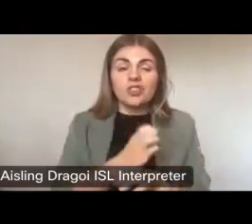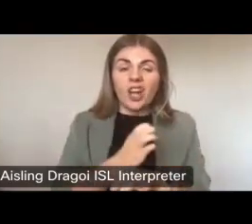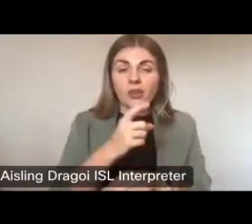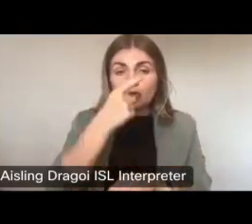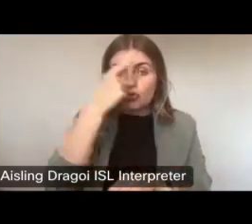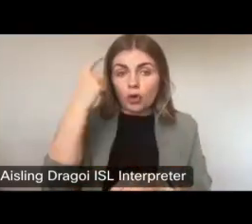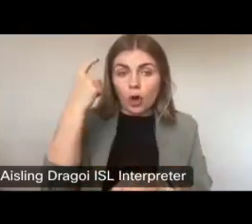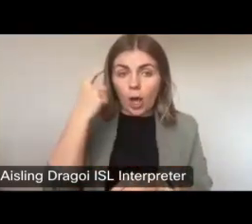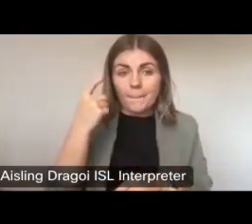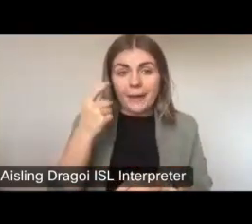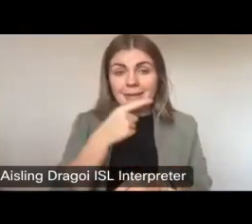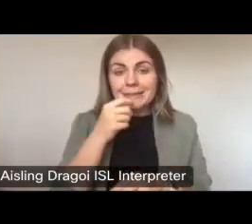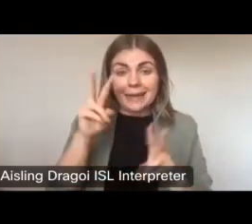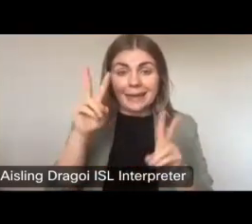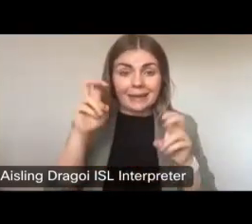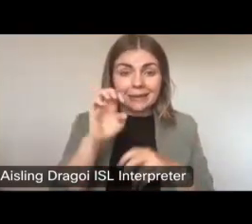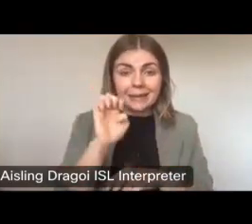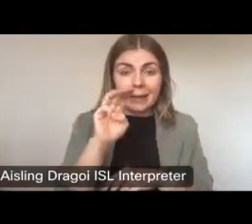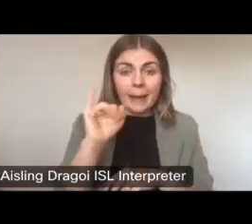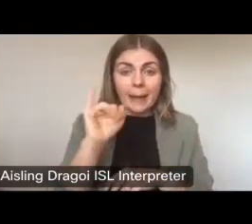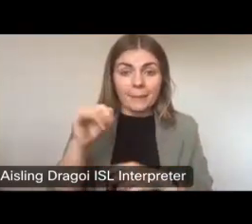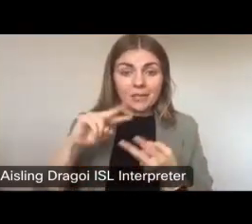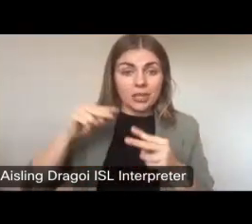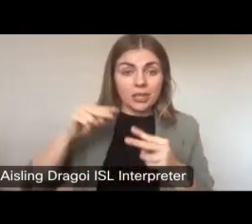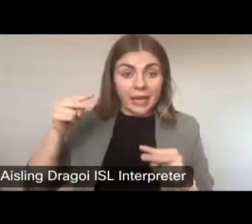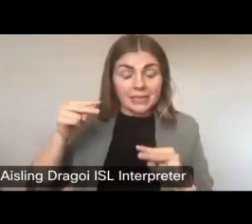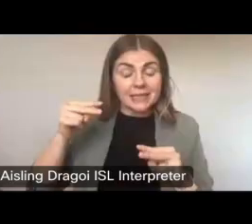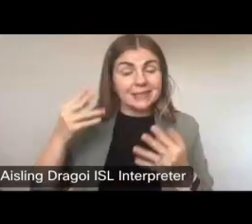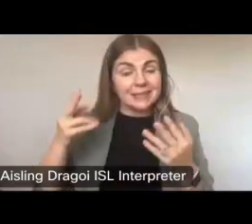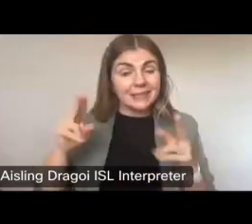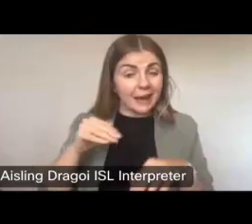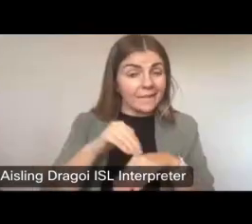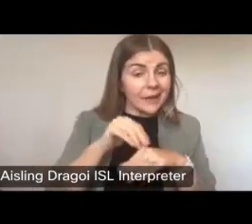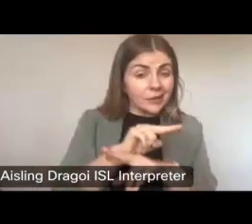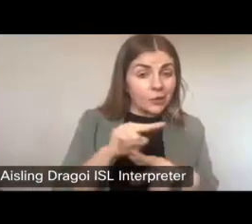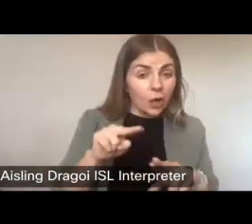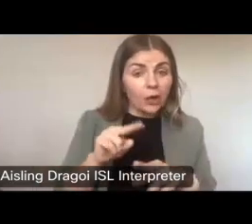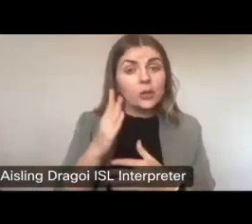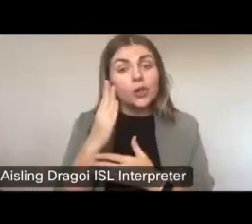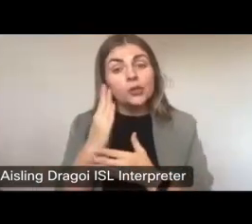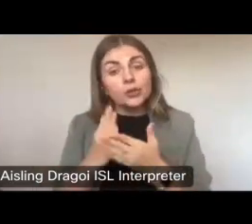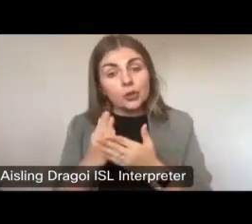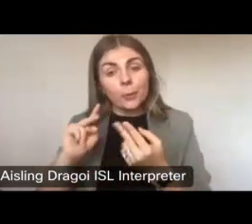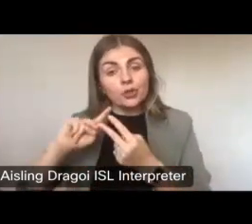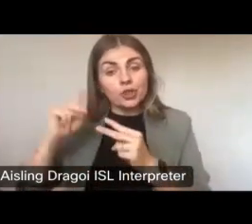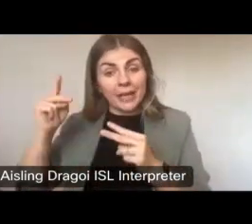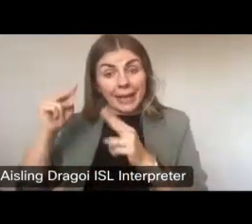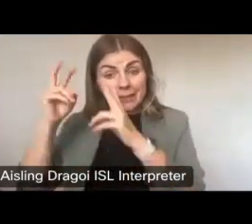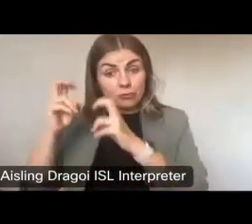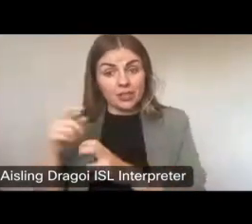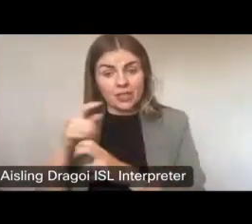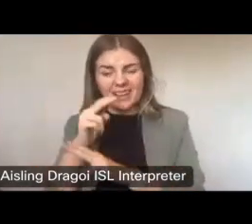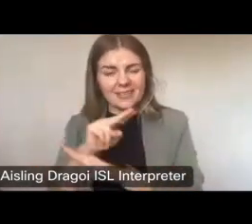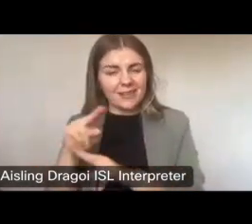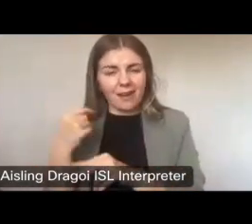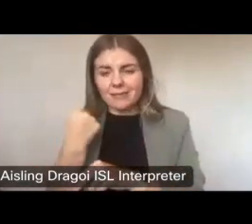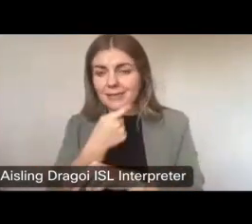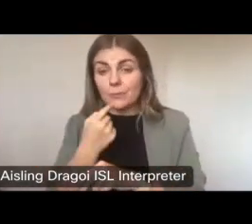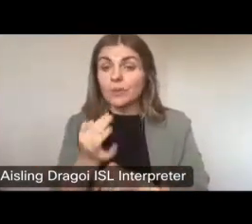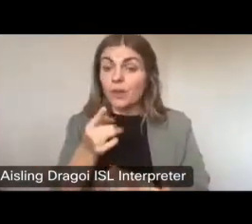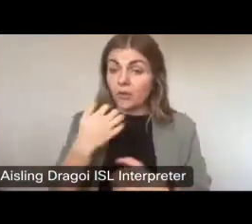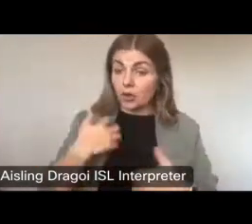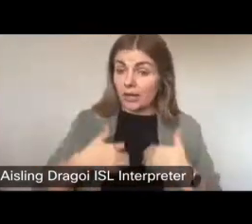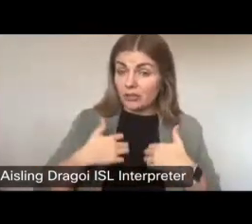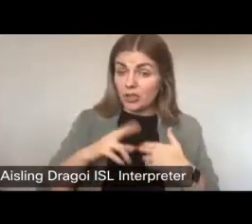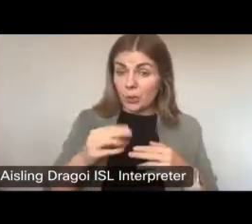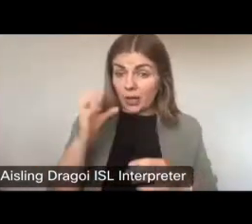heard a person who's a purely geneticist say, oh, it's not that simple. So if you're interested, look up the research, but just be